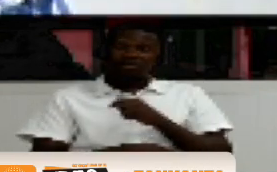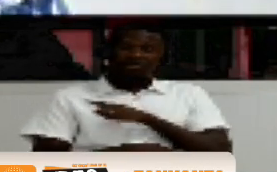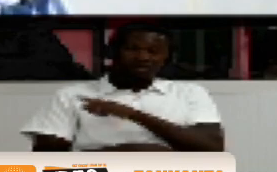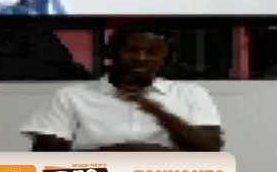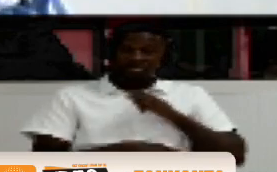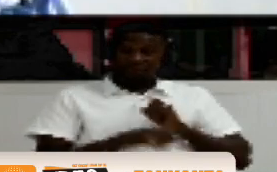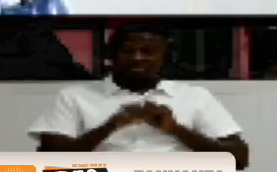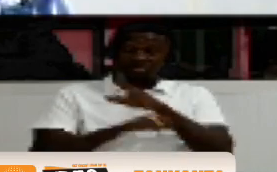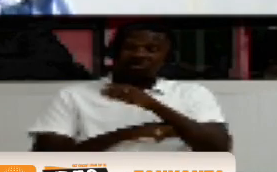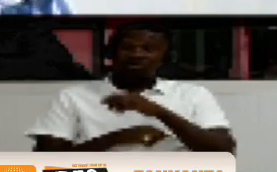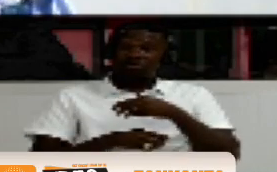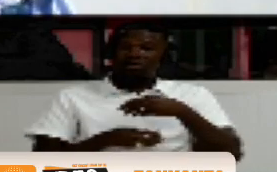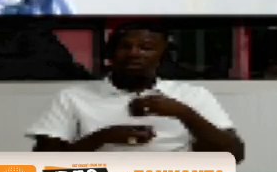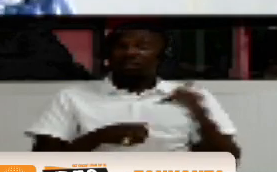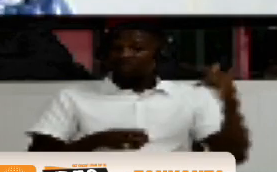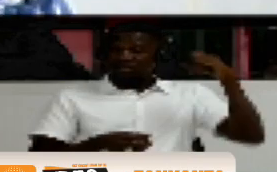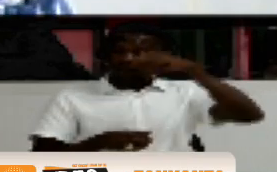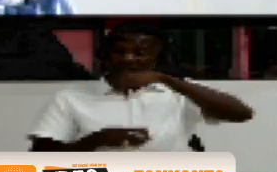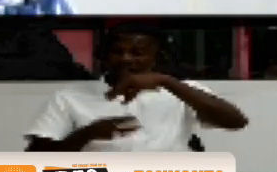air tickets and